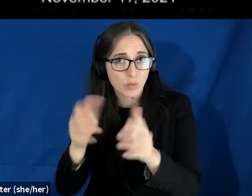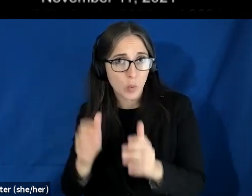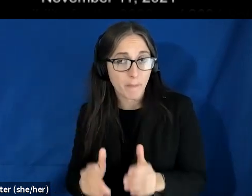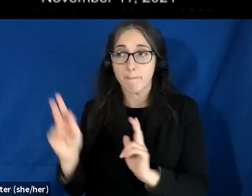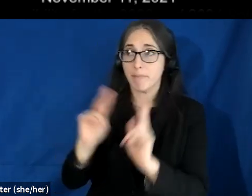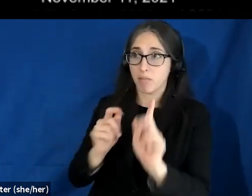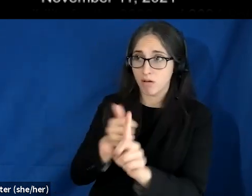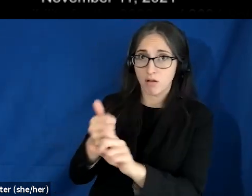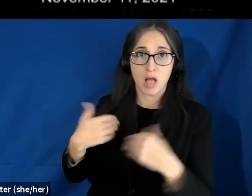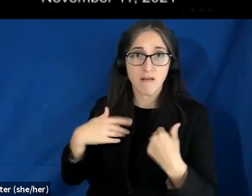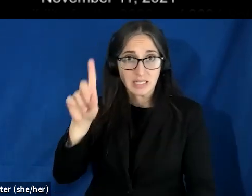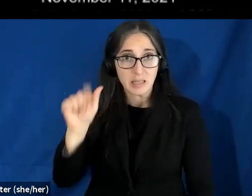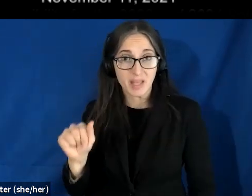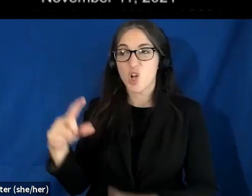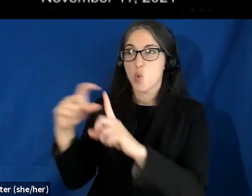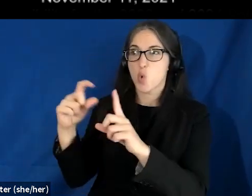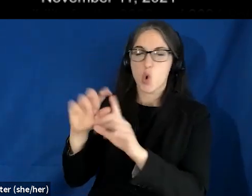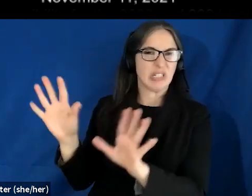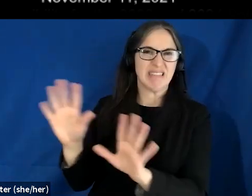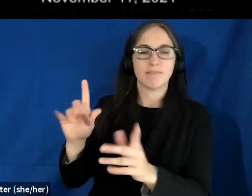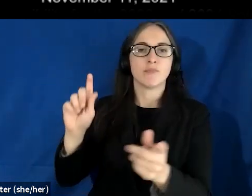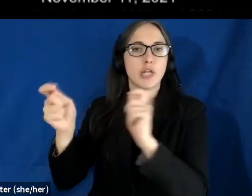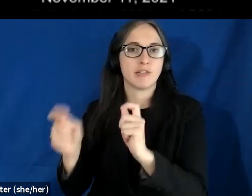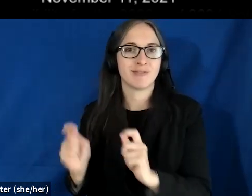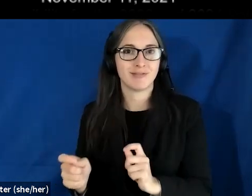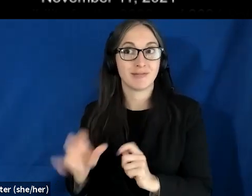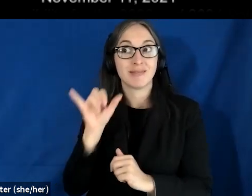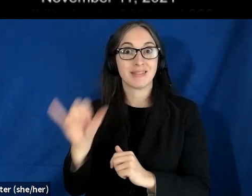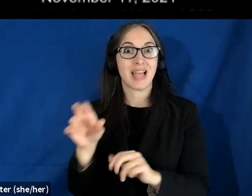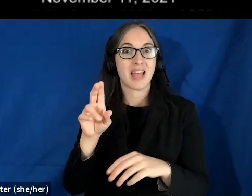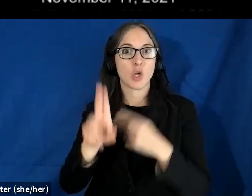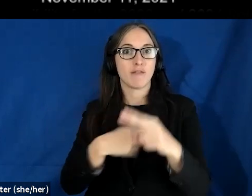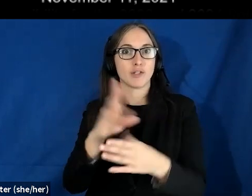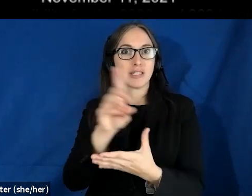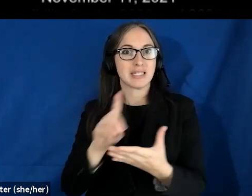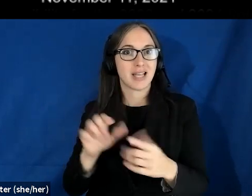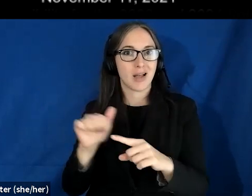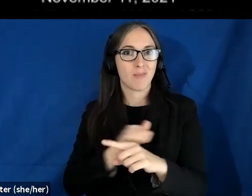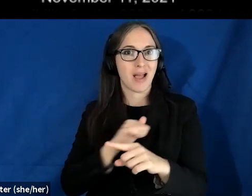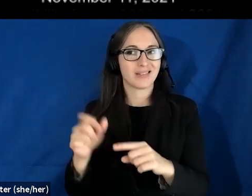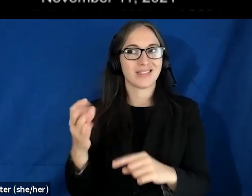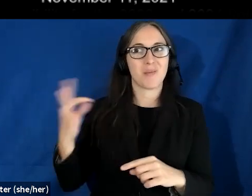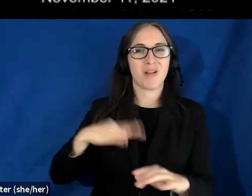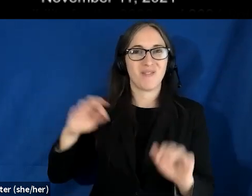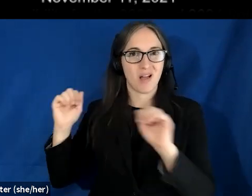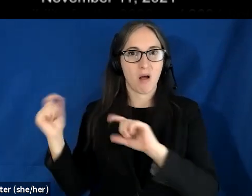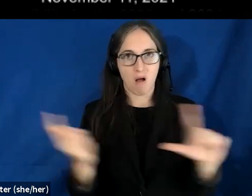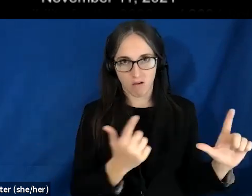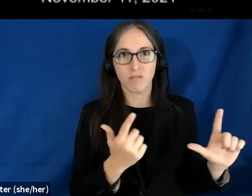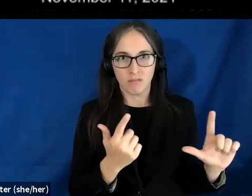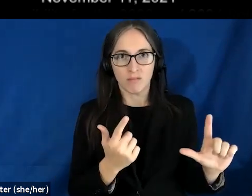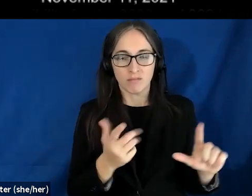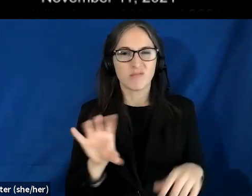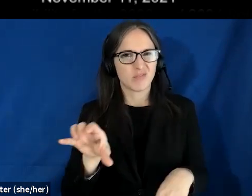words. Okay, that's a universal design practice that would benefit everyone. You do it together. And so other things like that, like having a